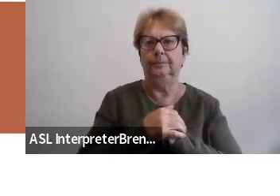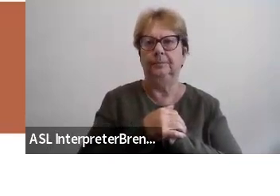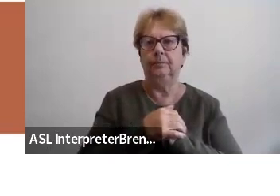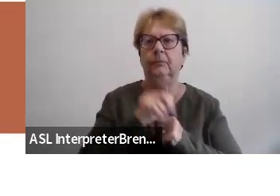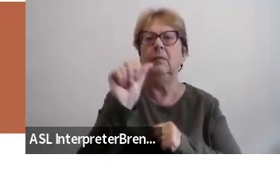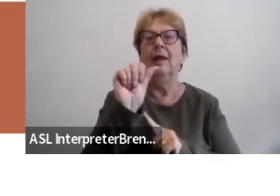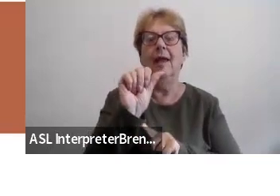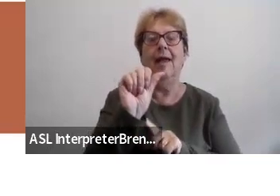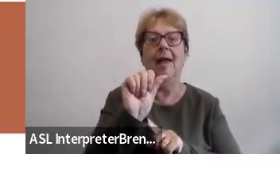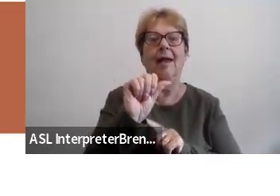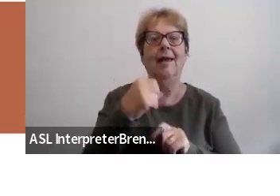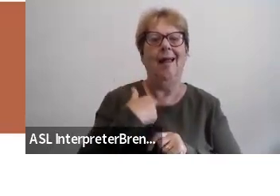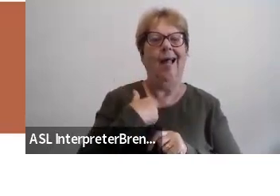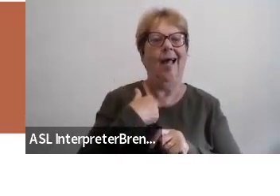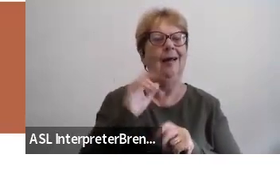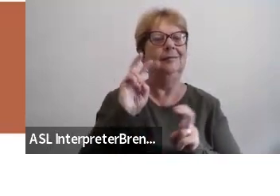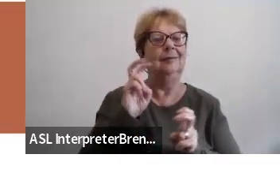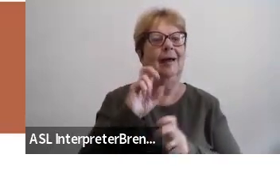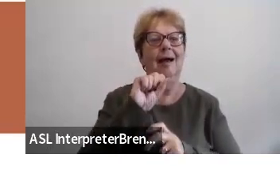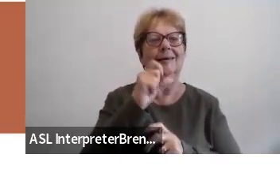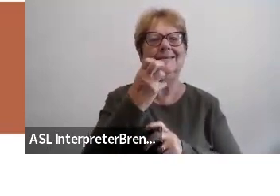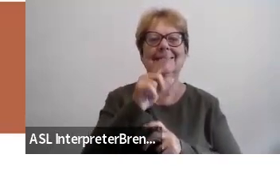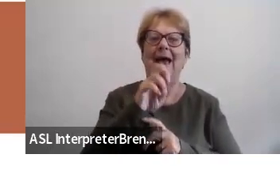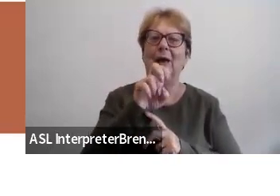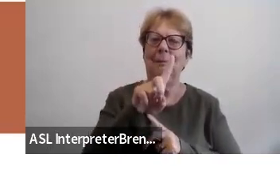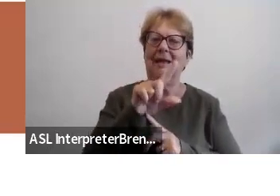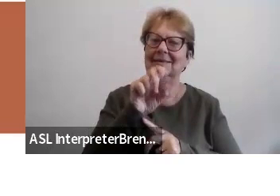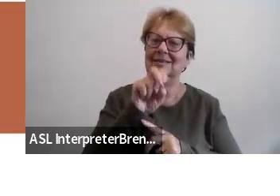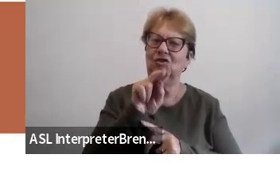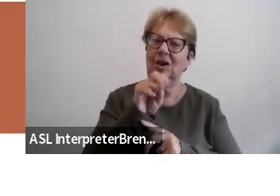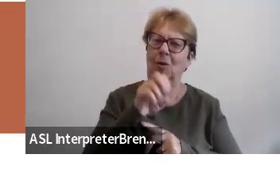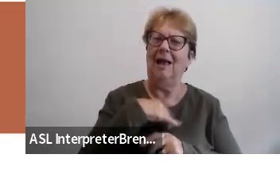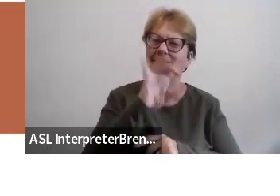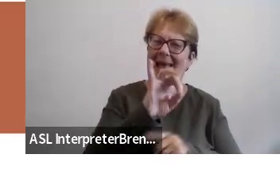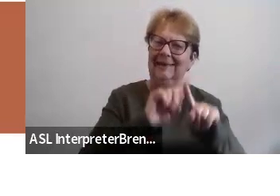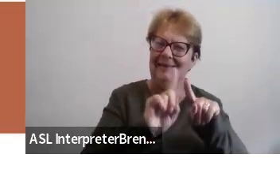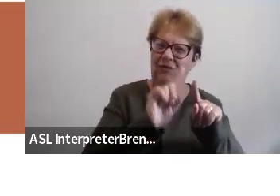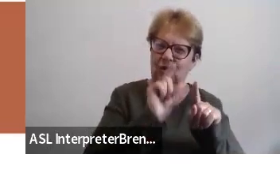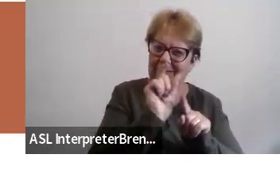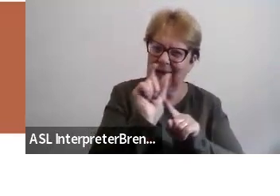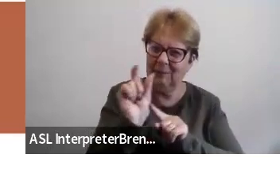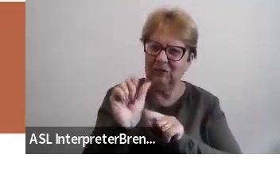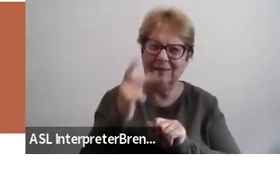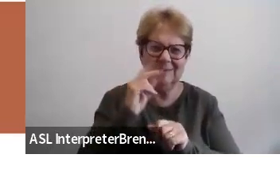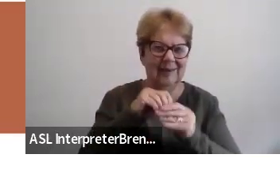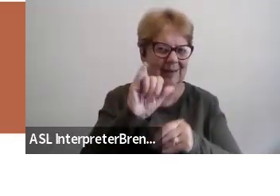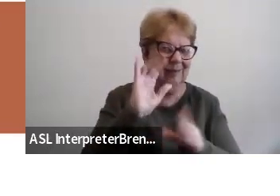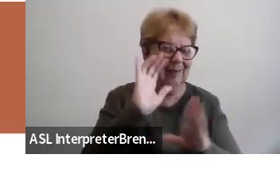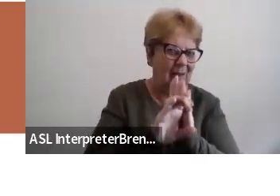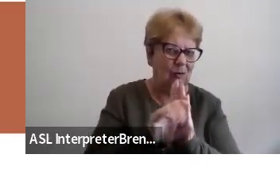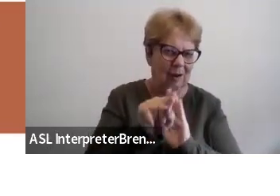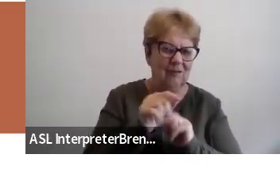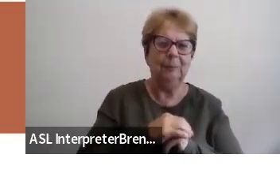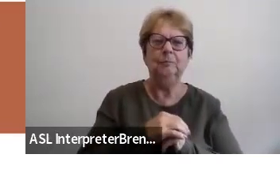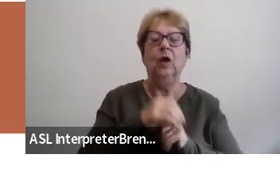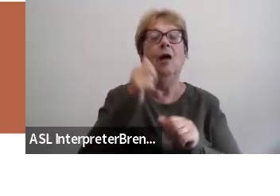has what's called a segmented genome. It's got 8 different segments you can see in that little graphic. And remember